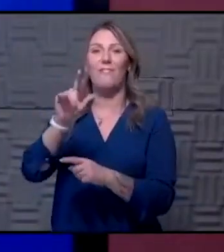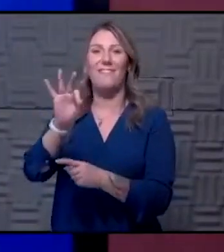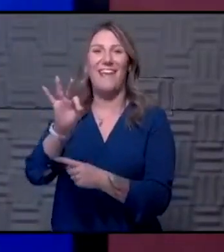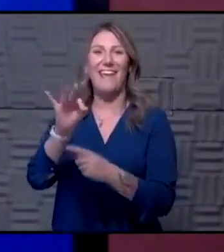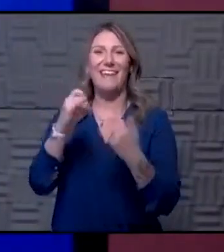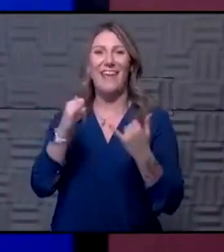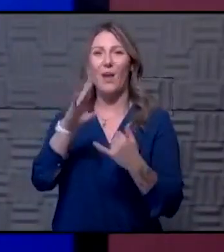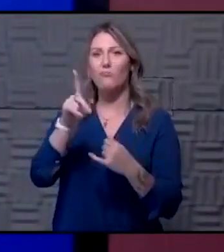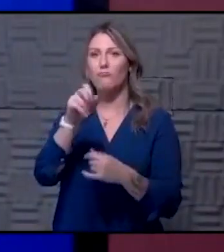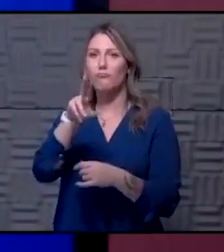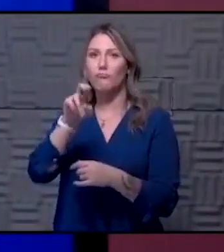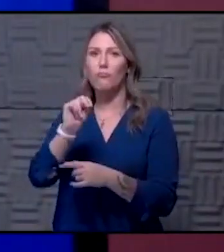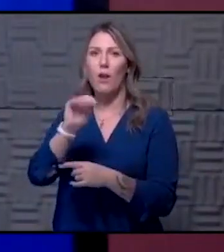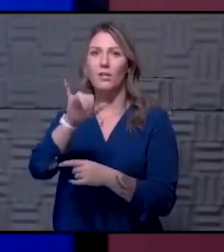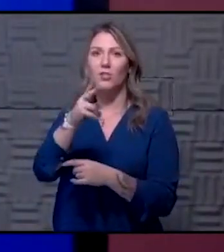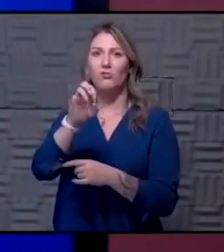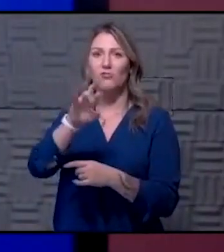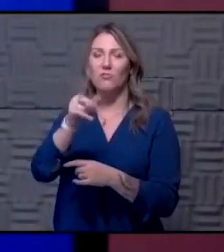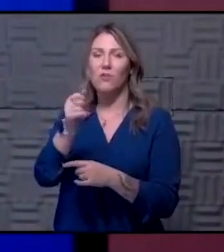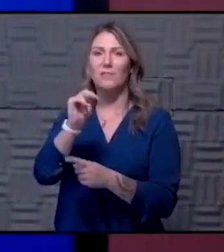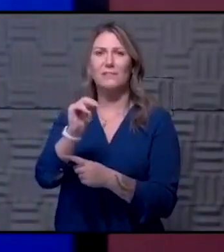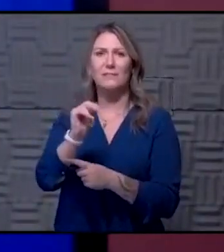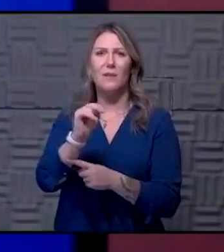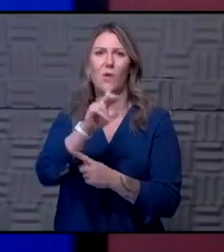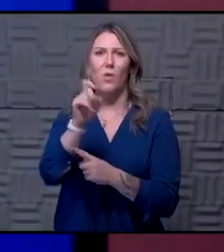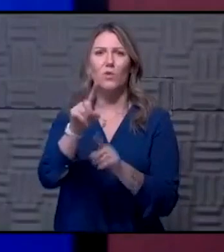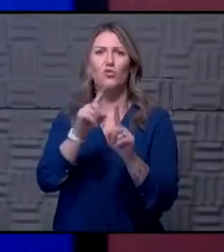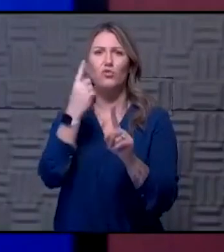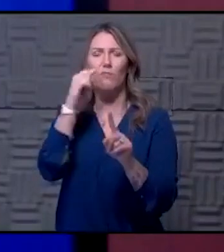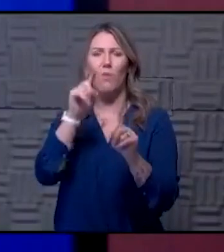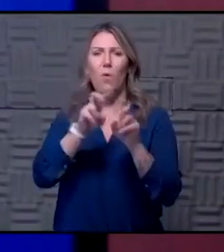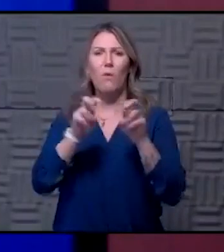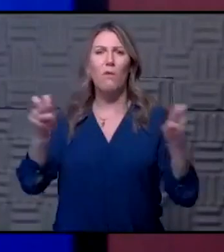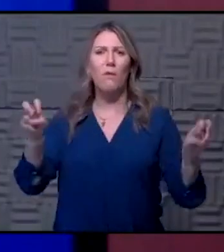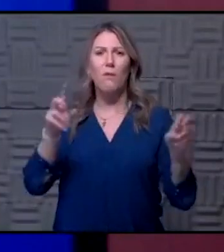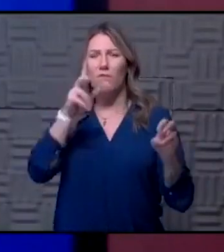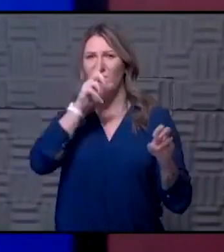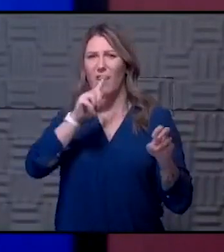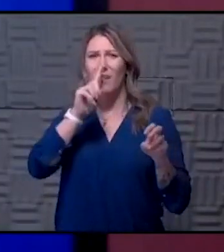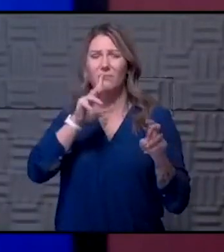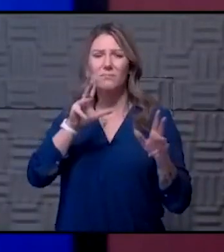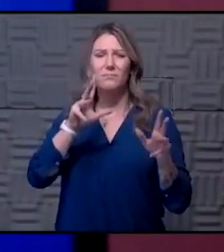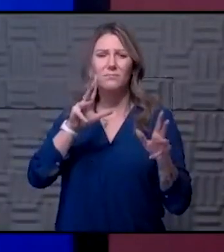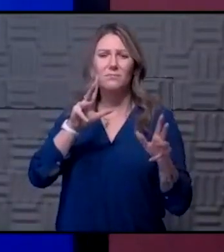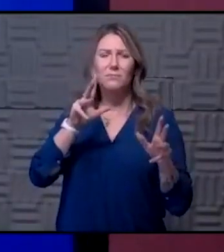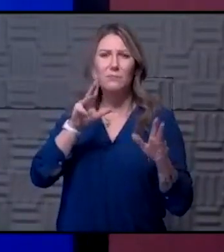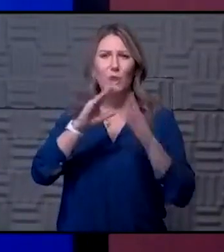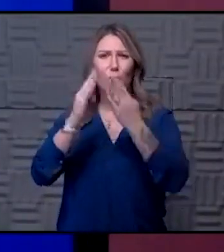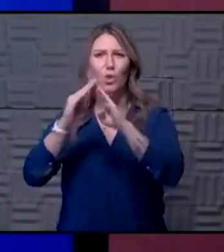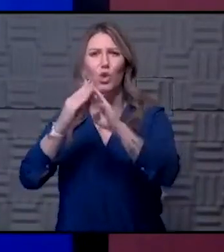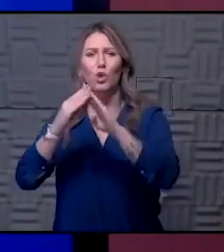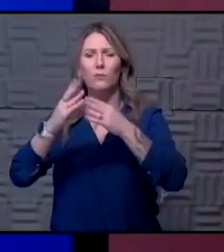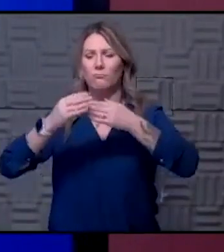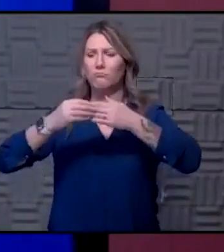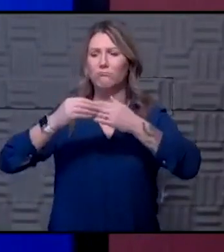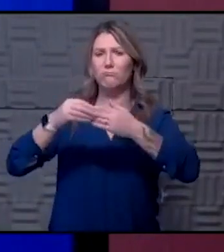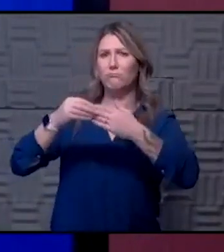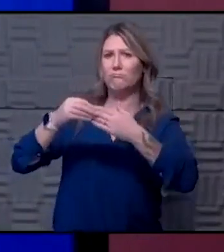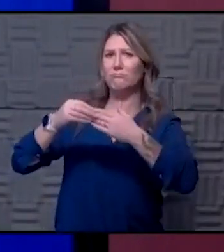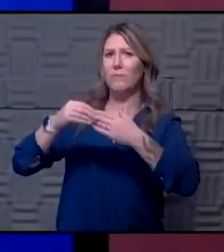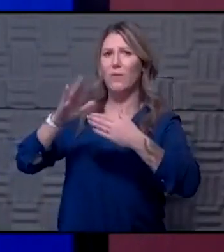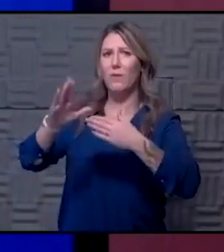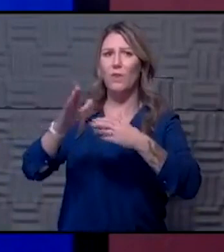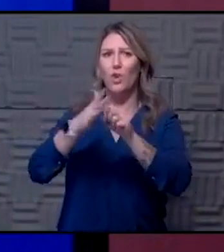Johnson. He has a question for the panel regarding faith communities that he is hearing are loosening their